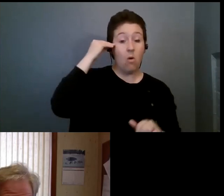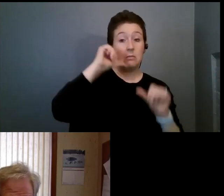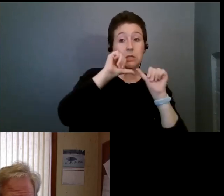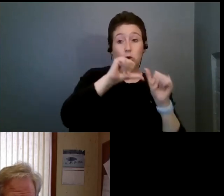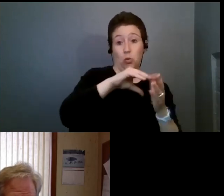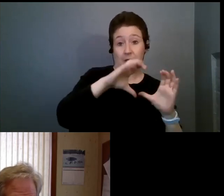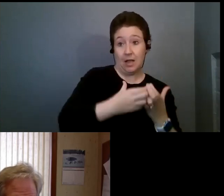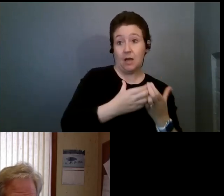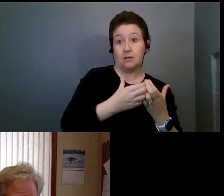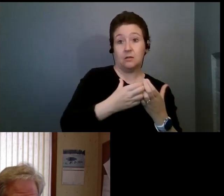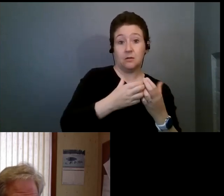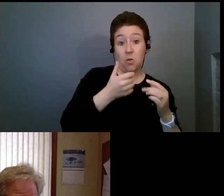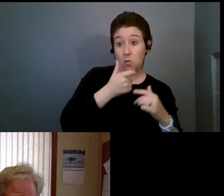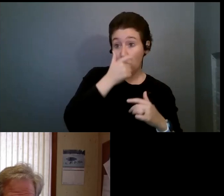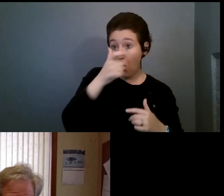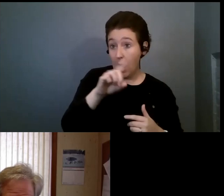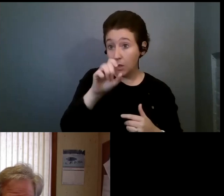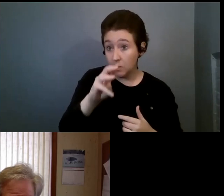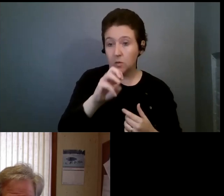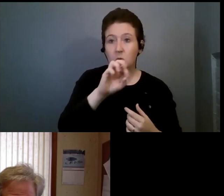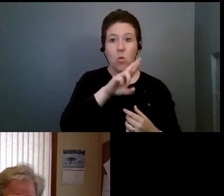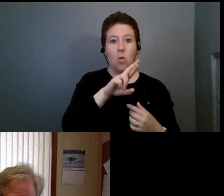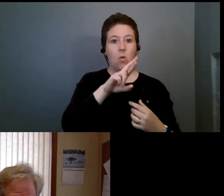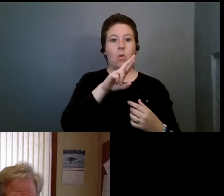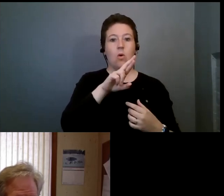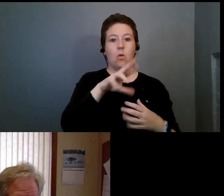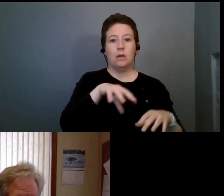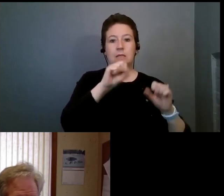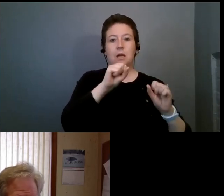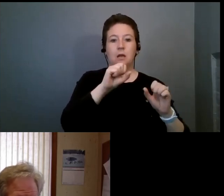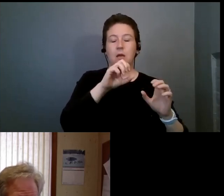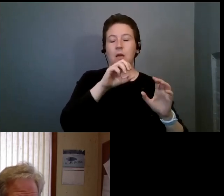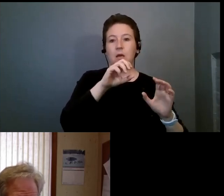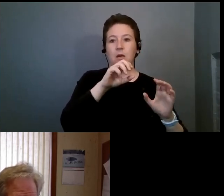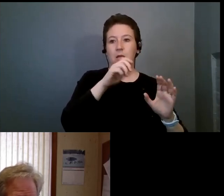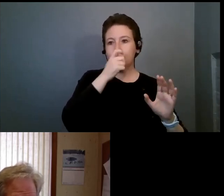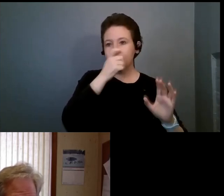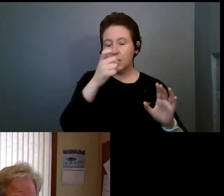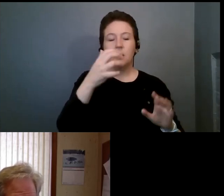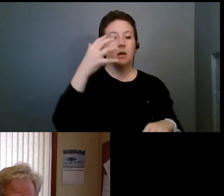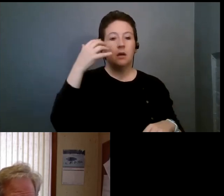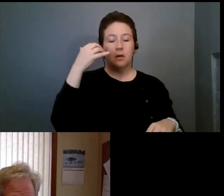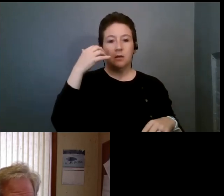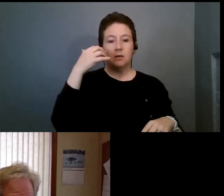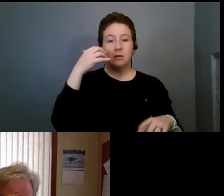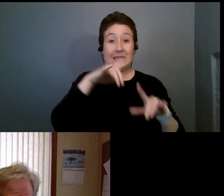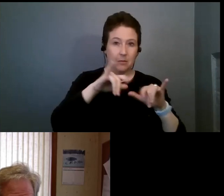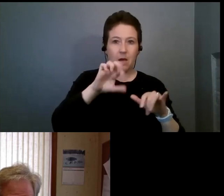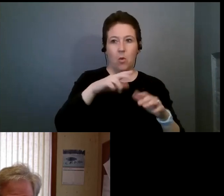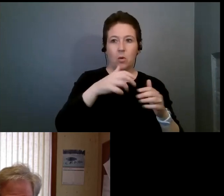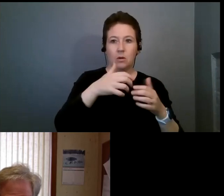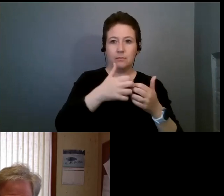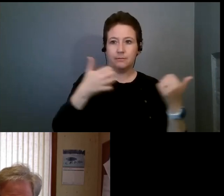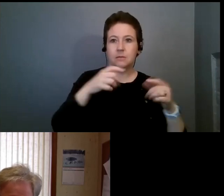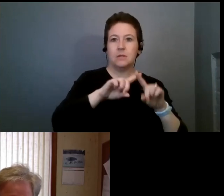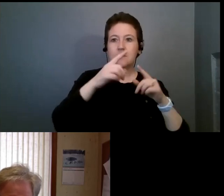either synchronously or asynchronously if they need to self-isolate and and let